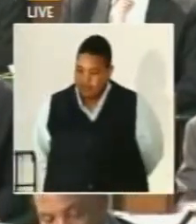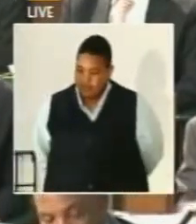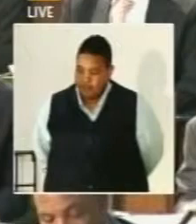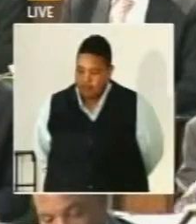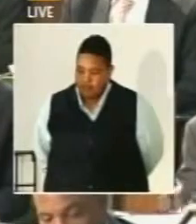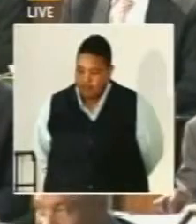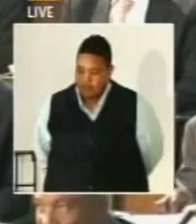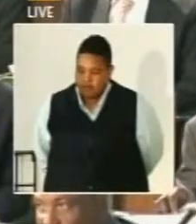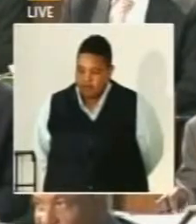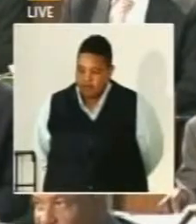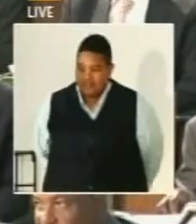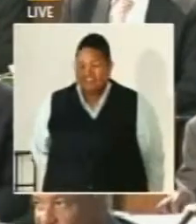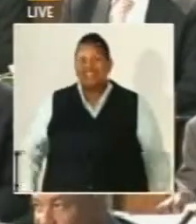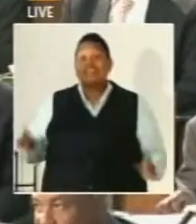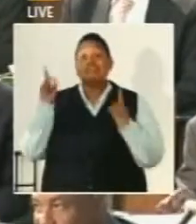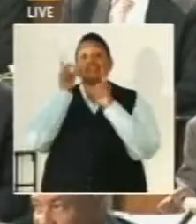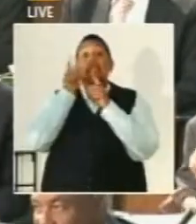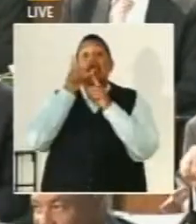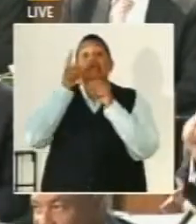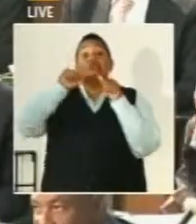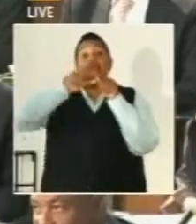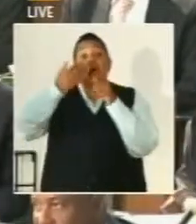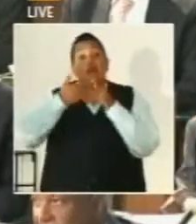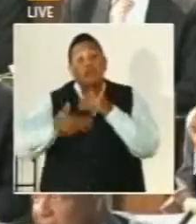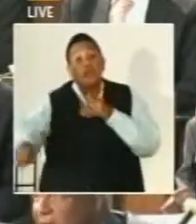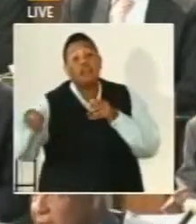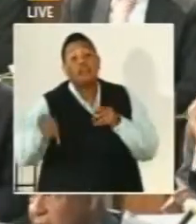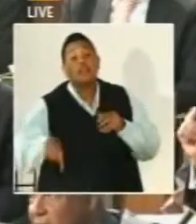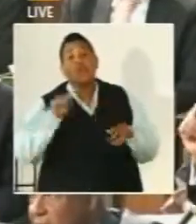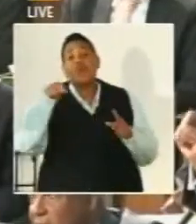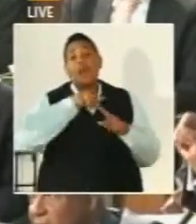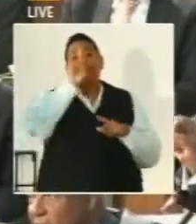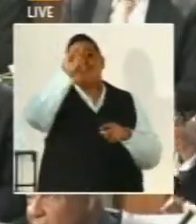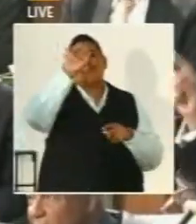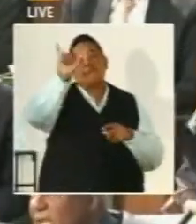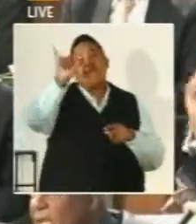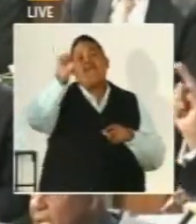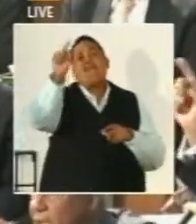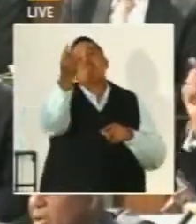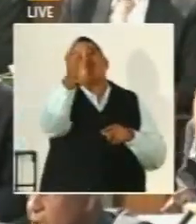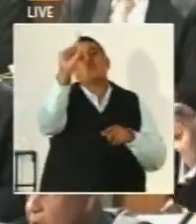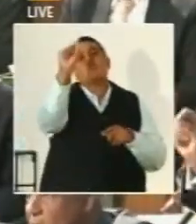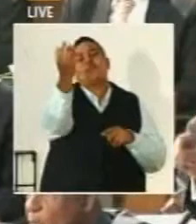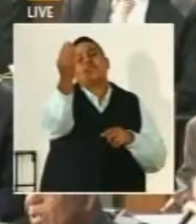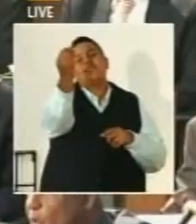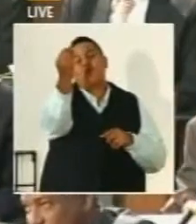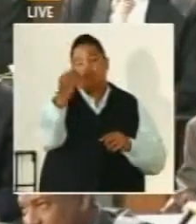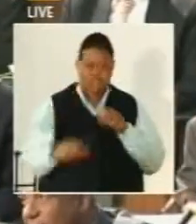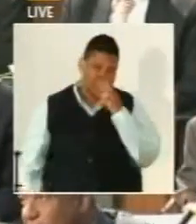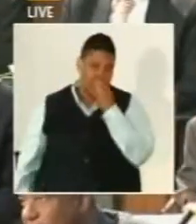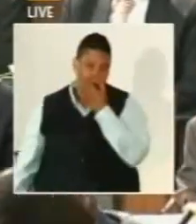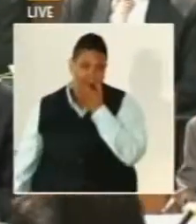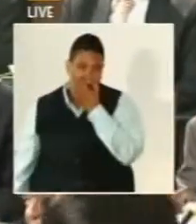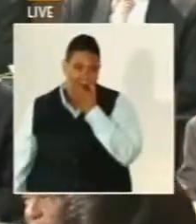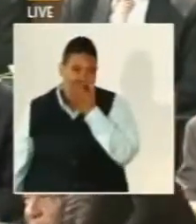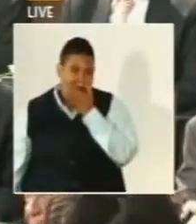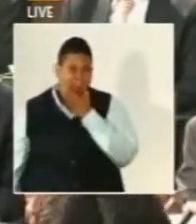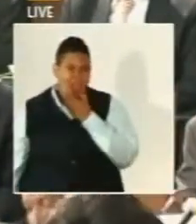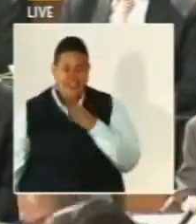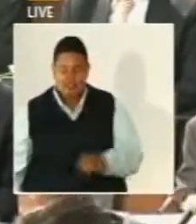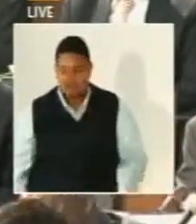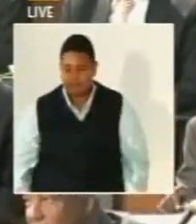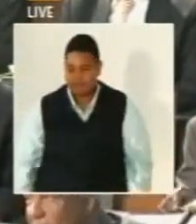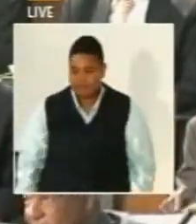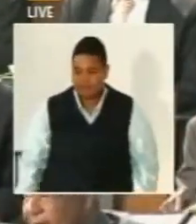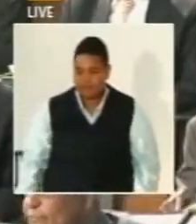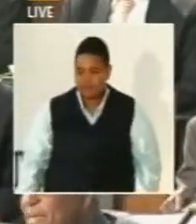difficulties is the most encouraging news for the administration. He noted that last year such growth